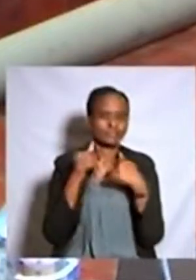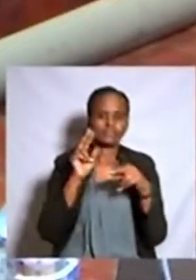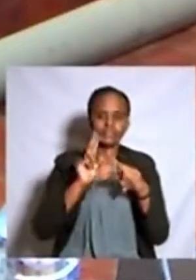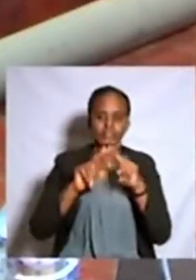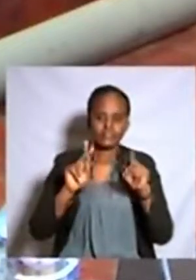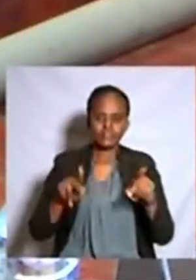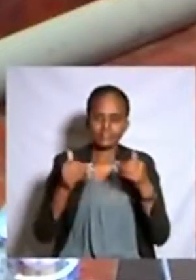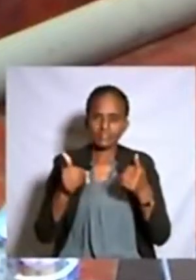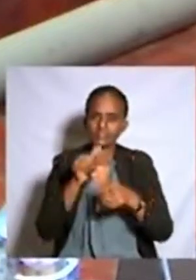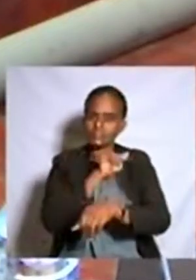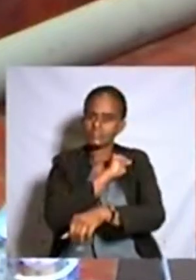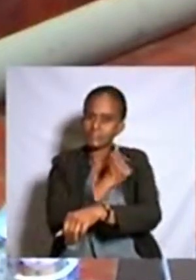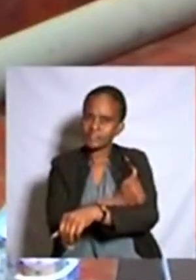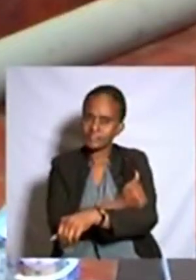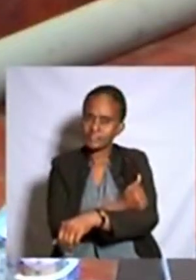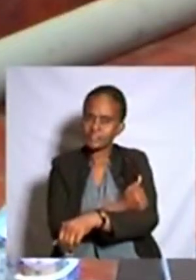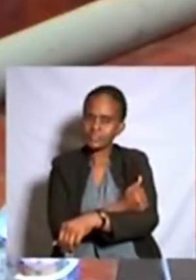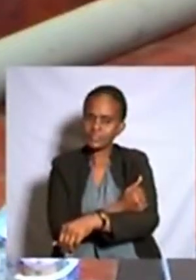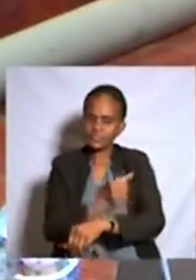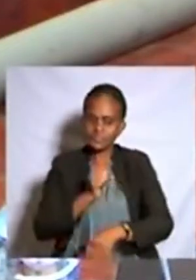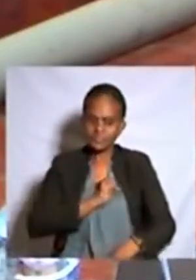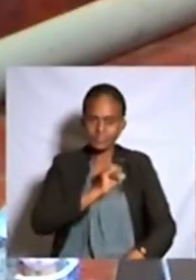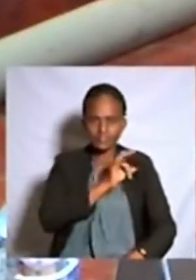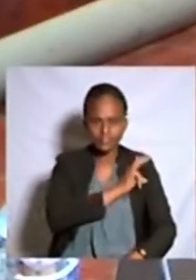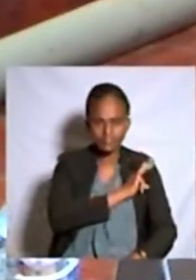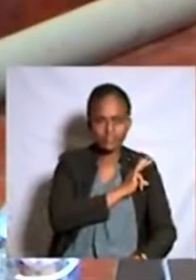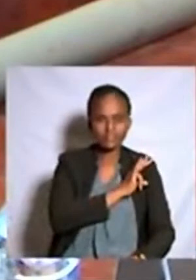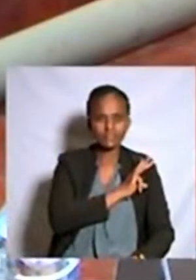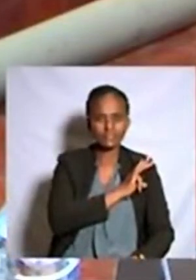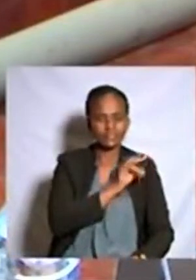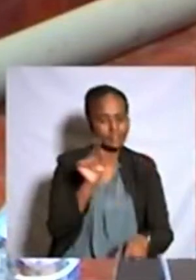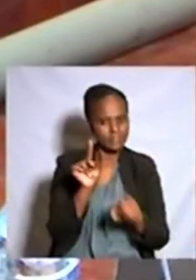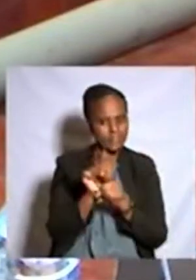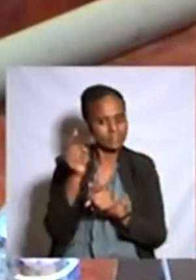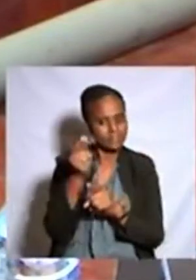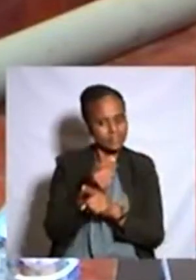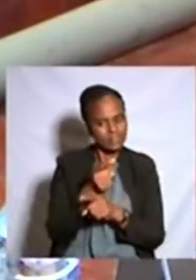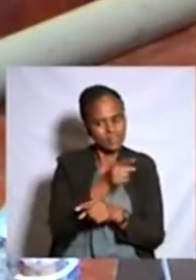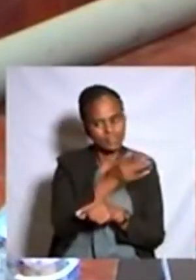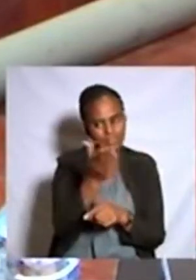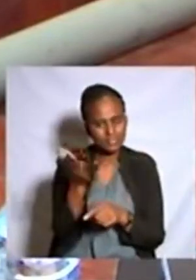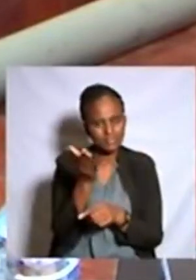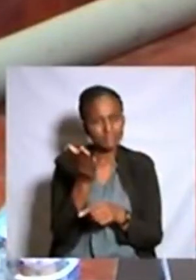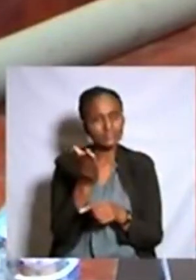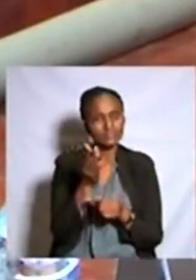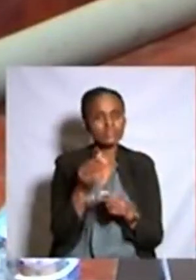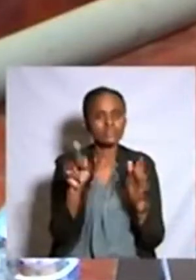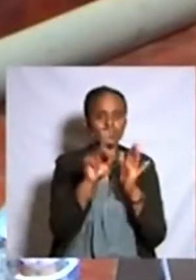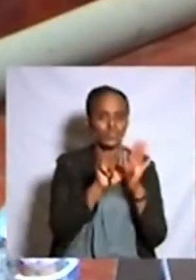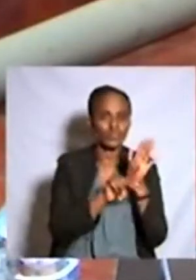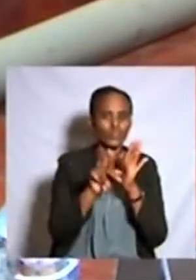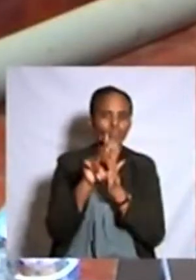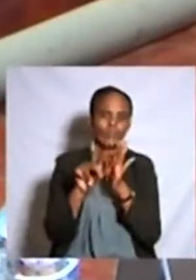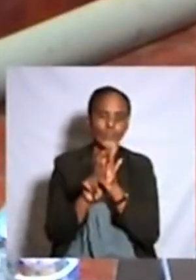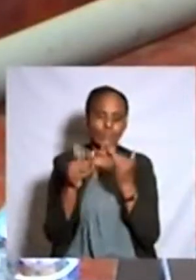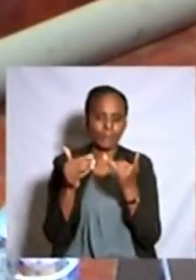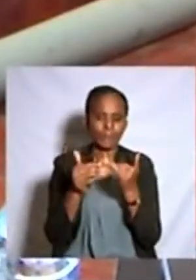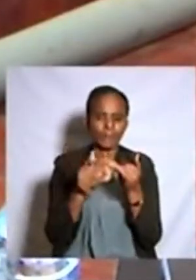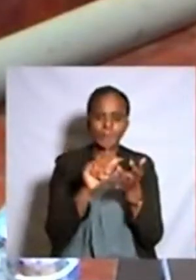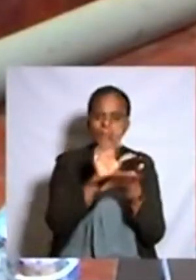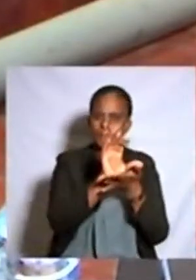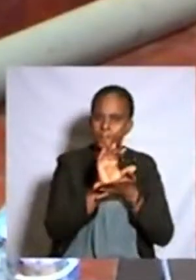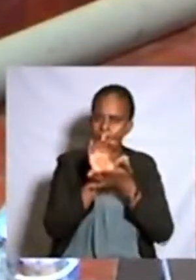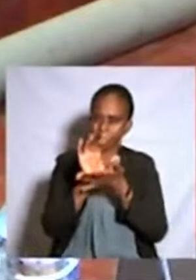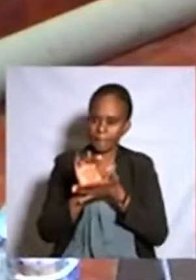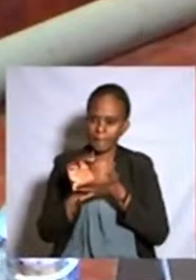authority of staff lending comes from our credit lending policy. So the credit lending